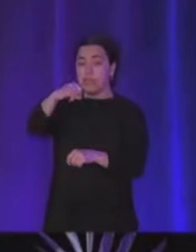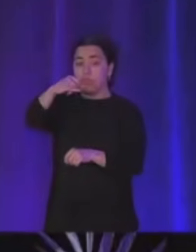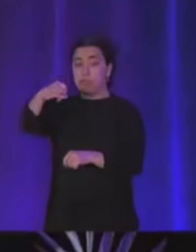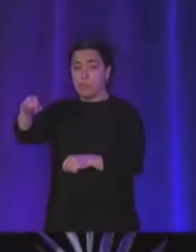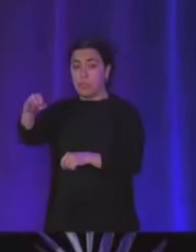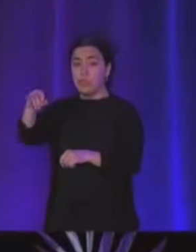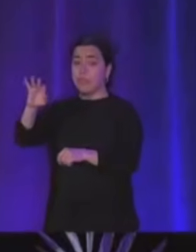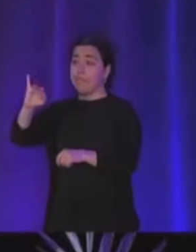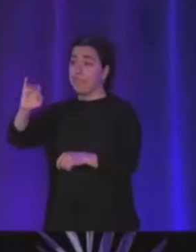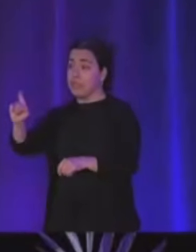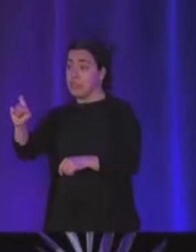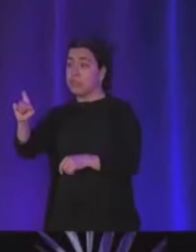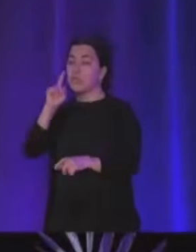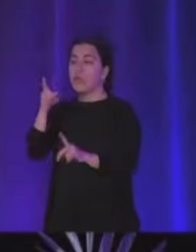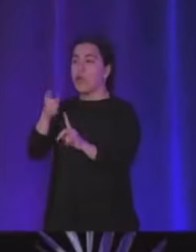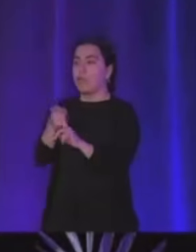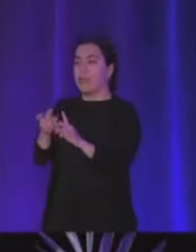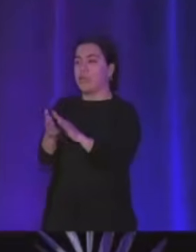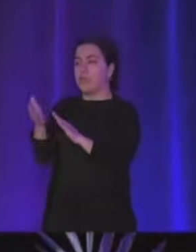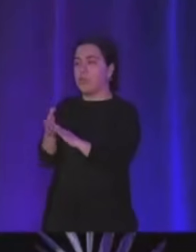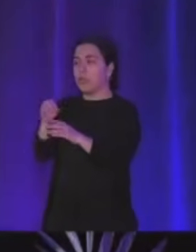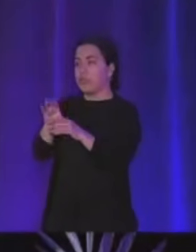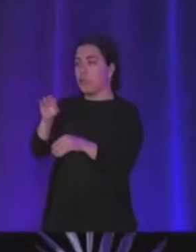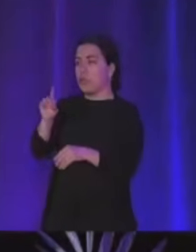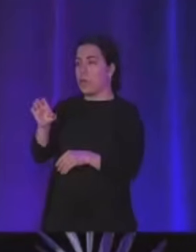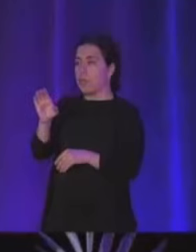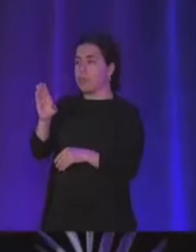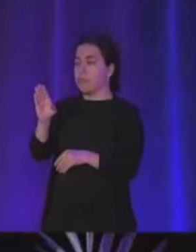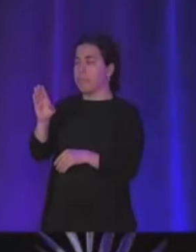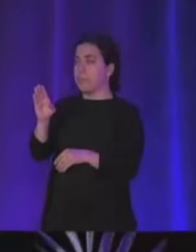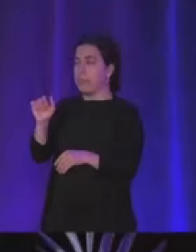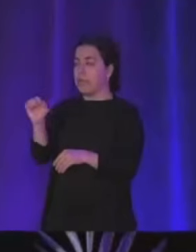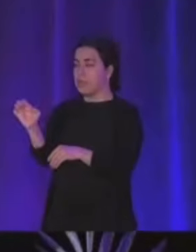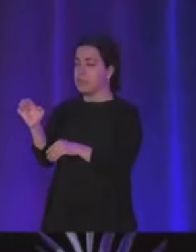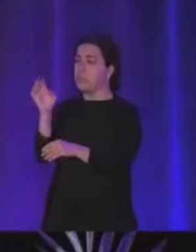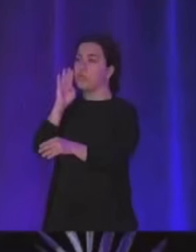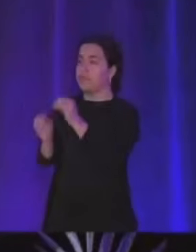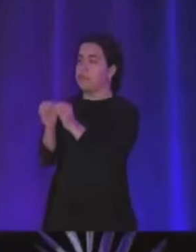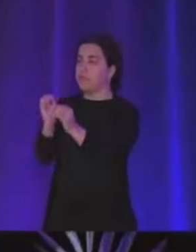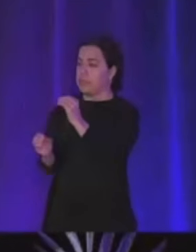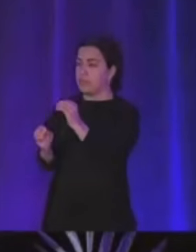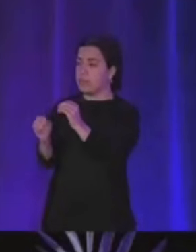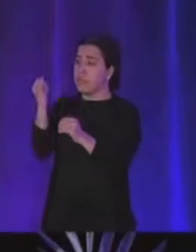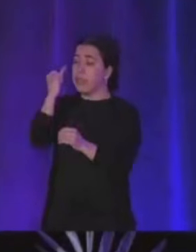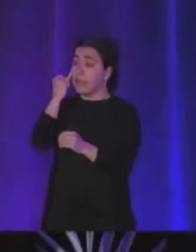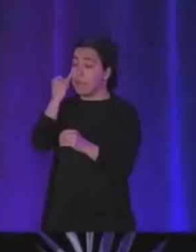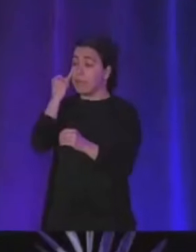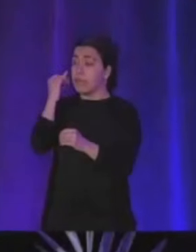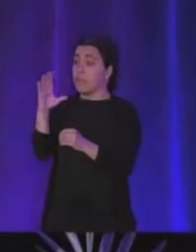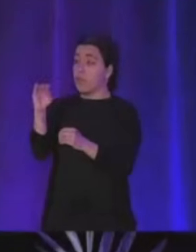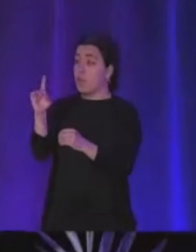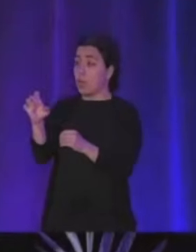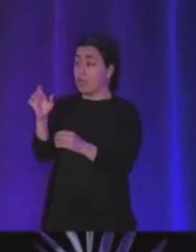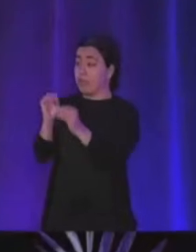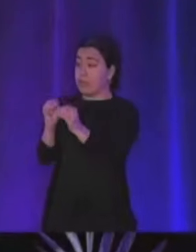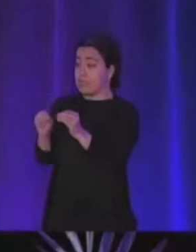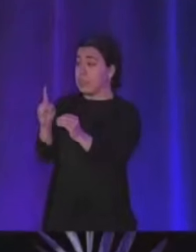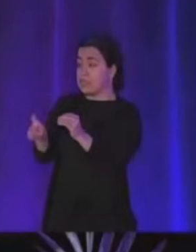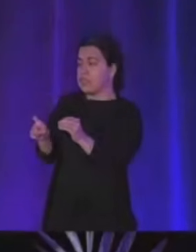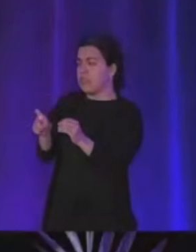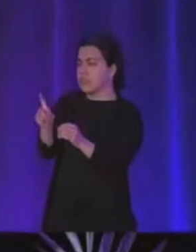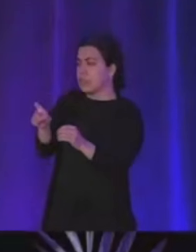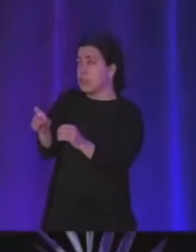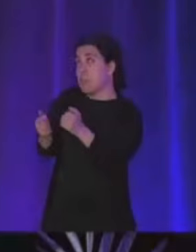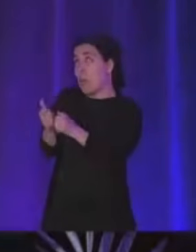base. Now, not all rules are auto-fixable, but most of the recommended ones, if possible, have a fixer. So